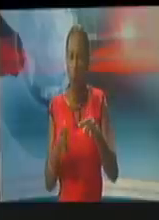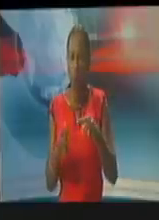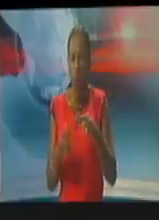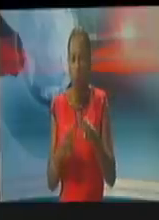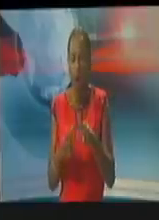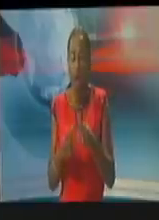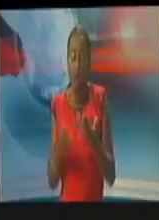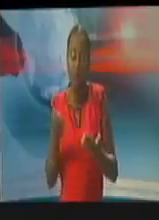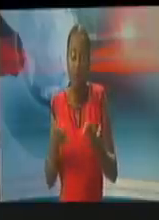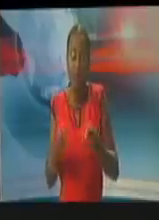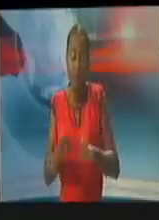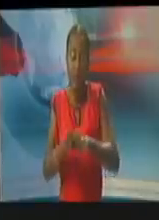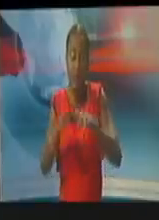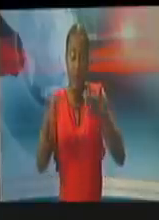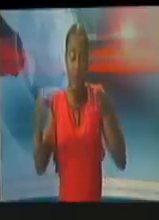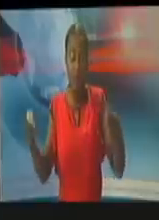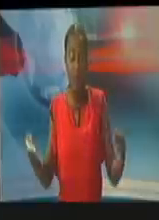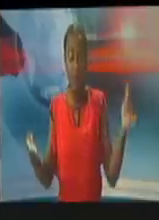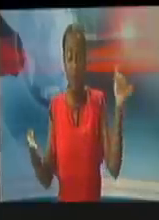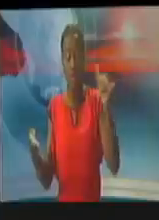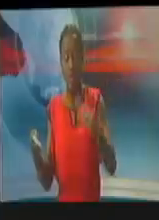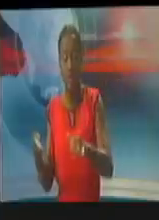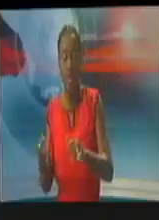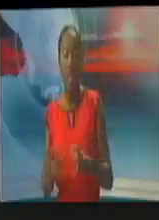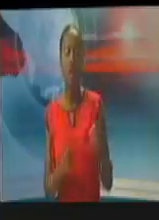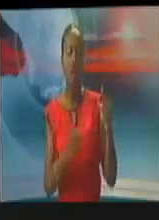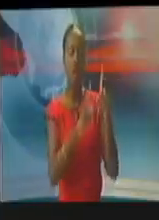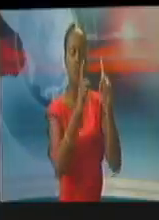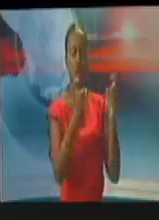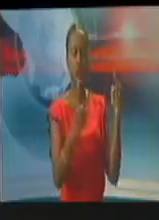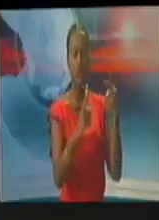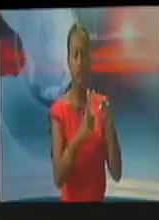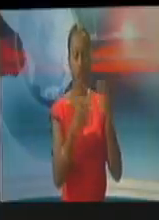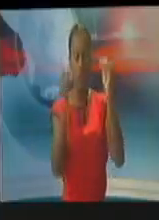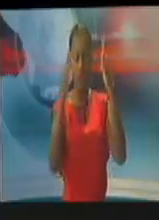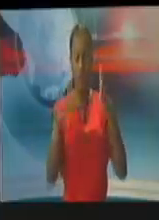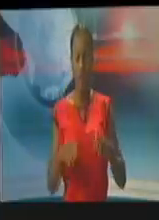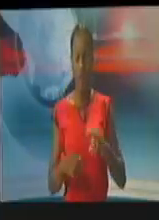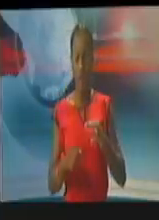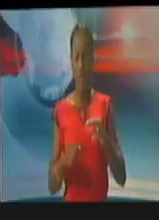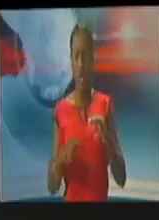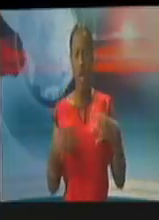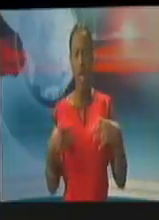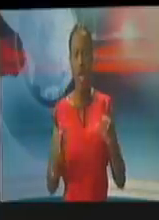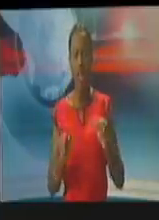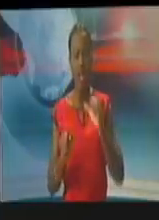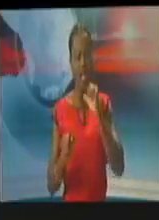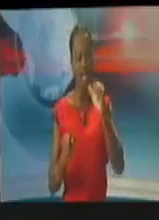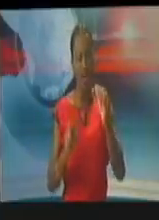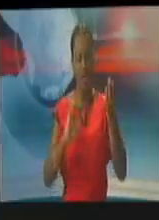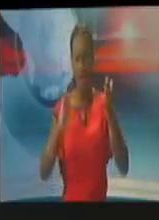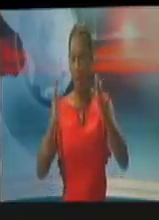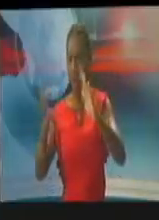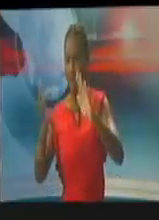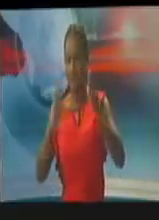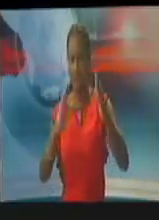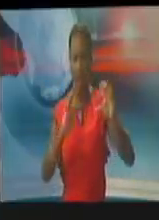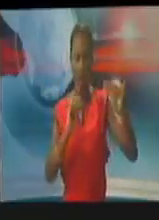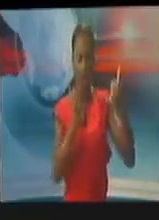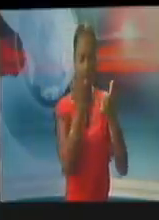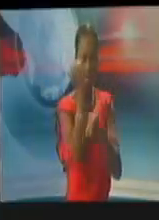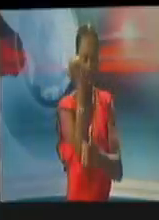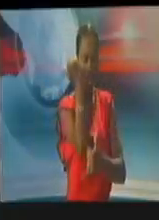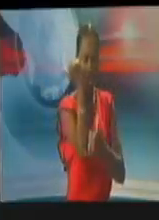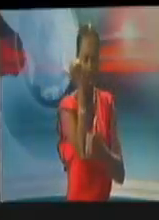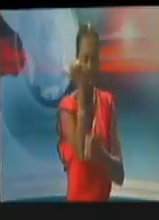will be reopened? And for Mr. Deyalsingh, Minister Deyalsingh, I know you said we should not compare countries' statistics, but you also